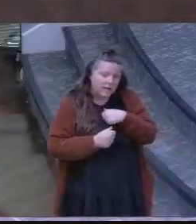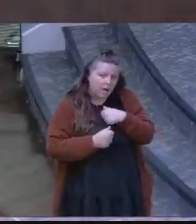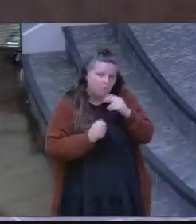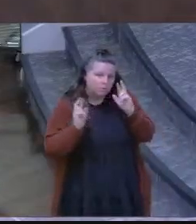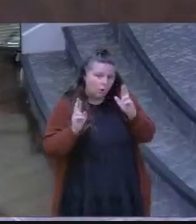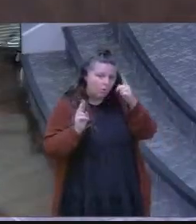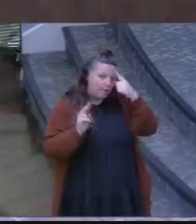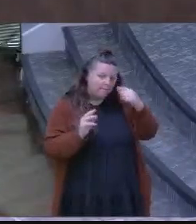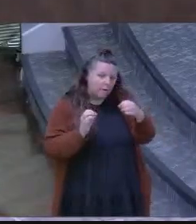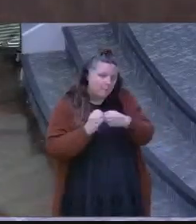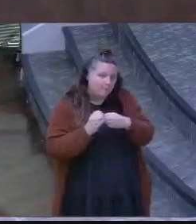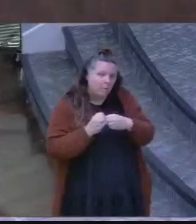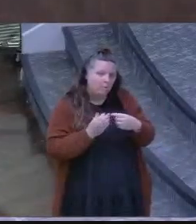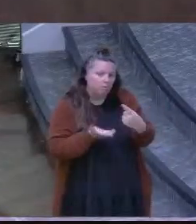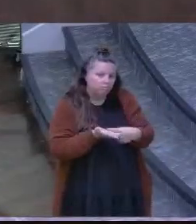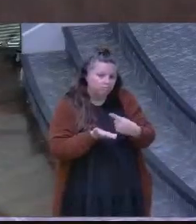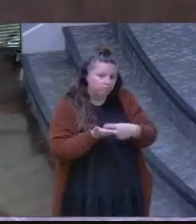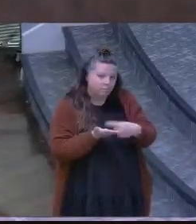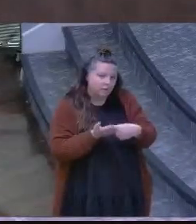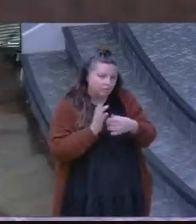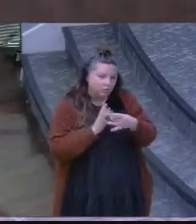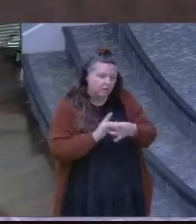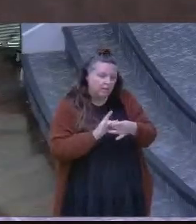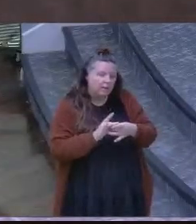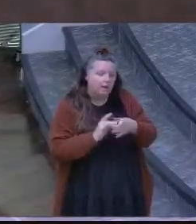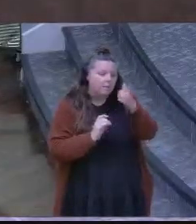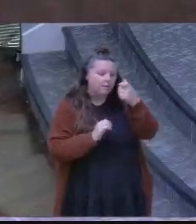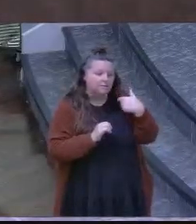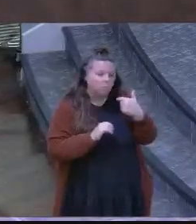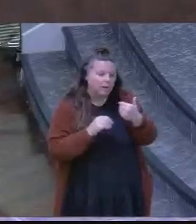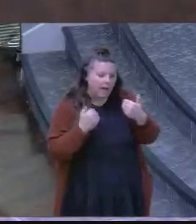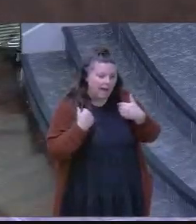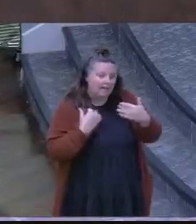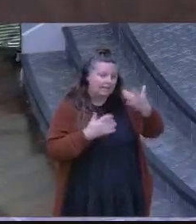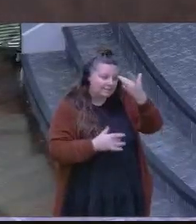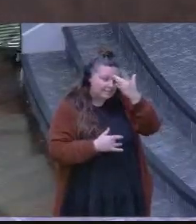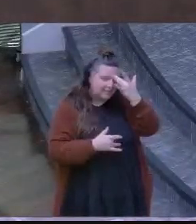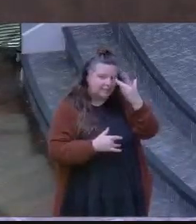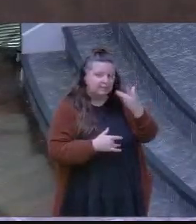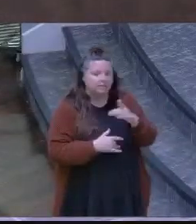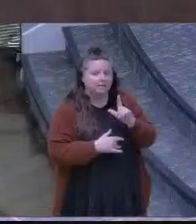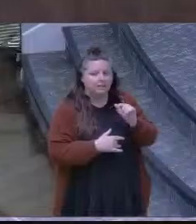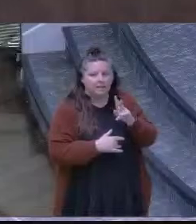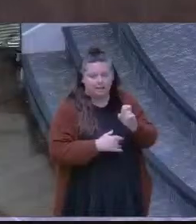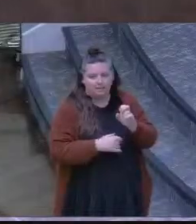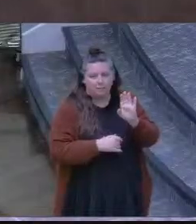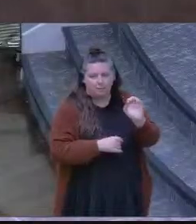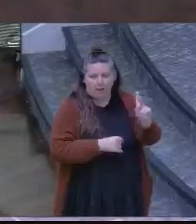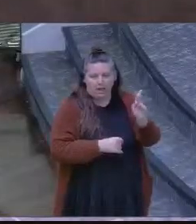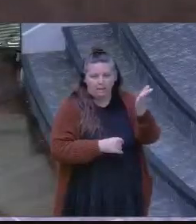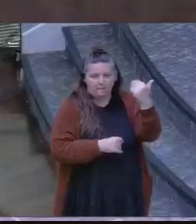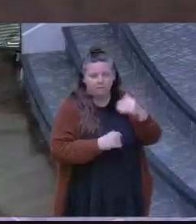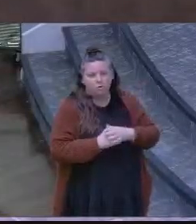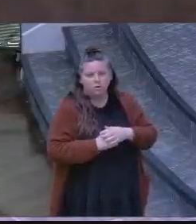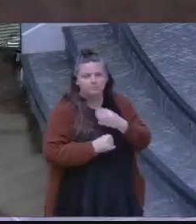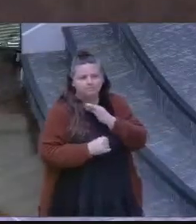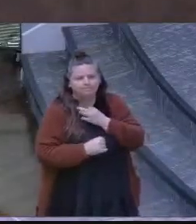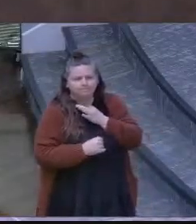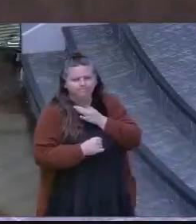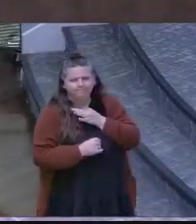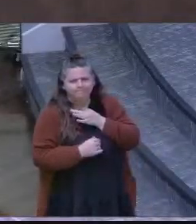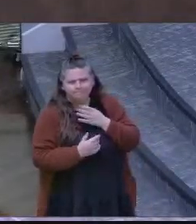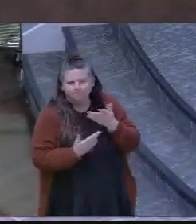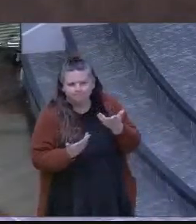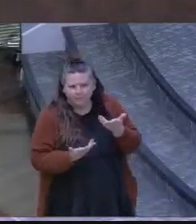around that, because when we had a sick leave bank before, I'm curious what the difference